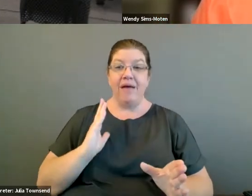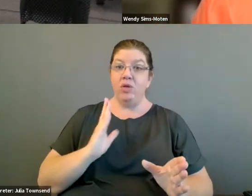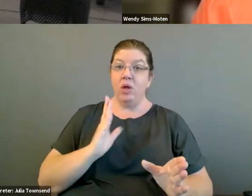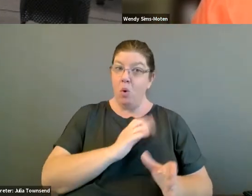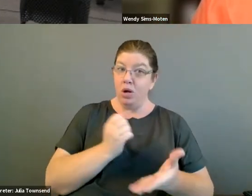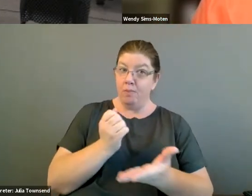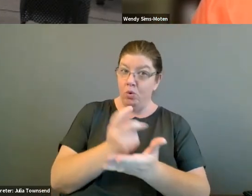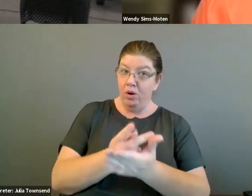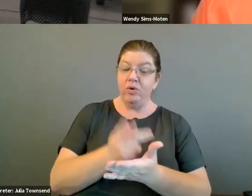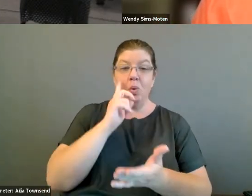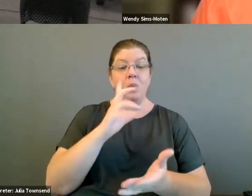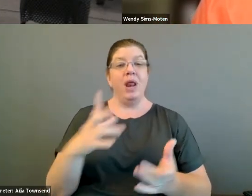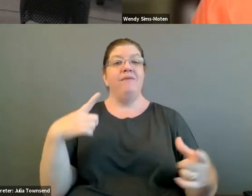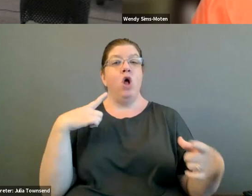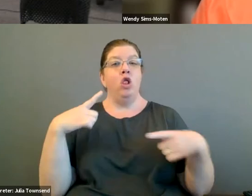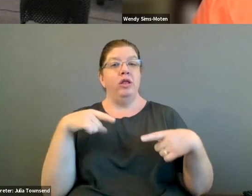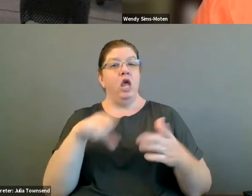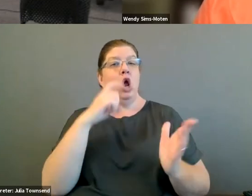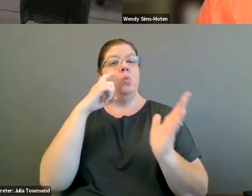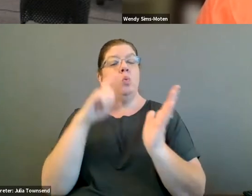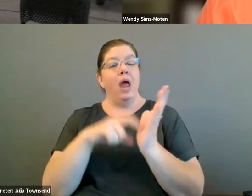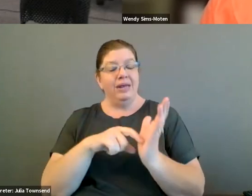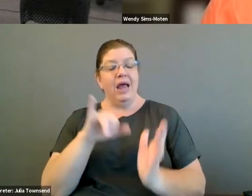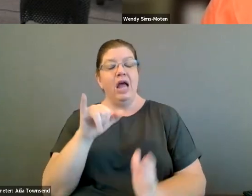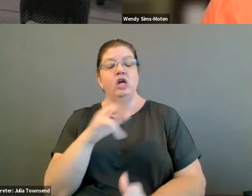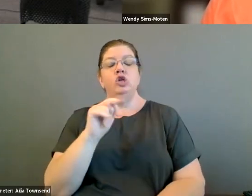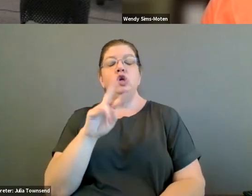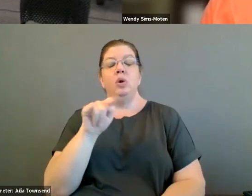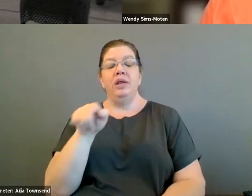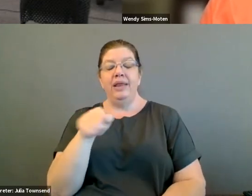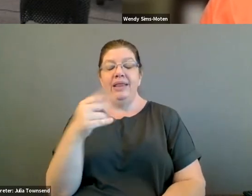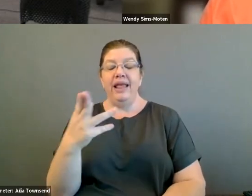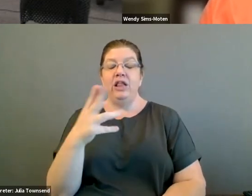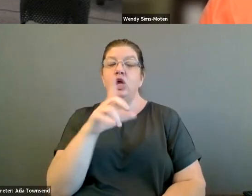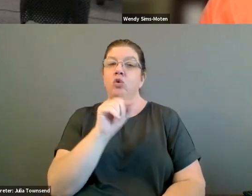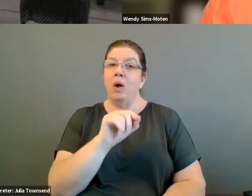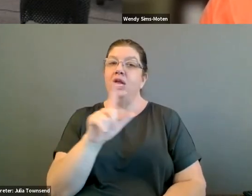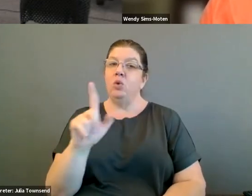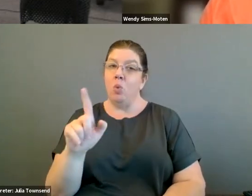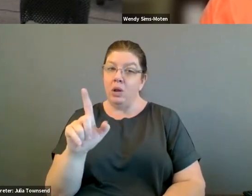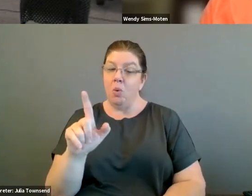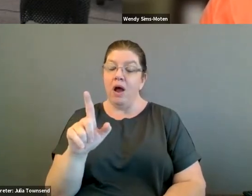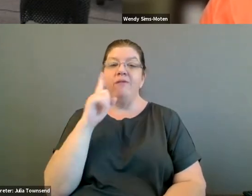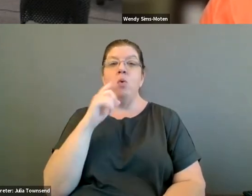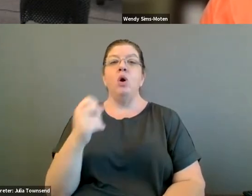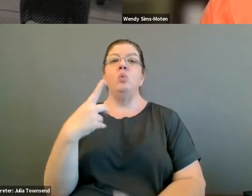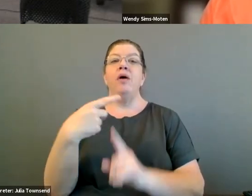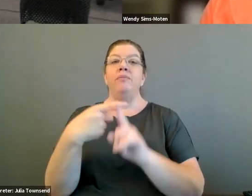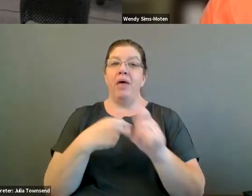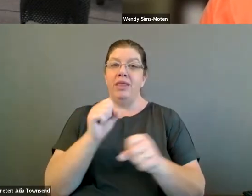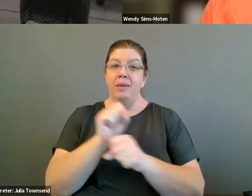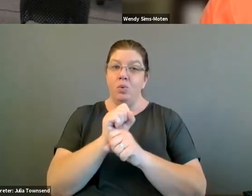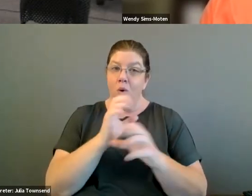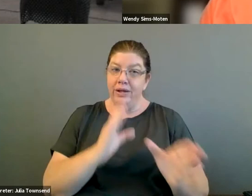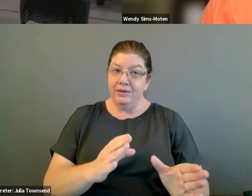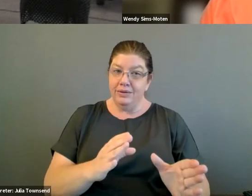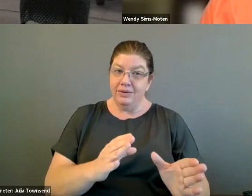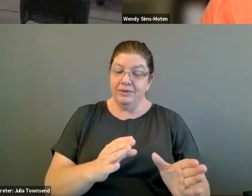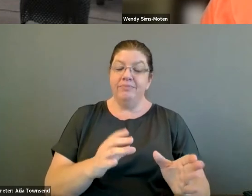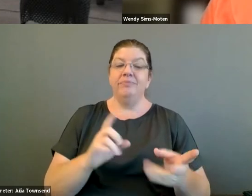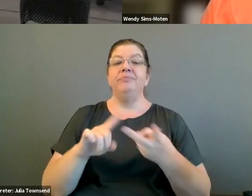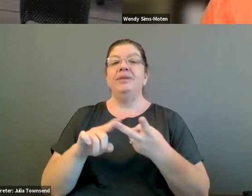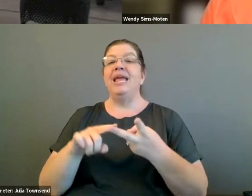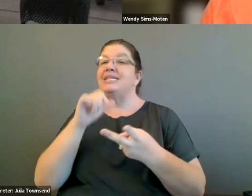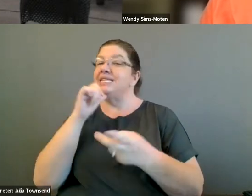have a board holiday there recognizing Juneteenth 2021 for 12-month employees. That is not a work day for